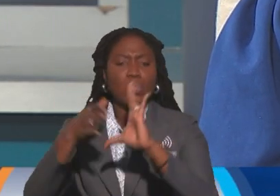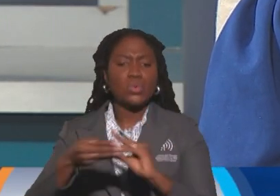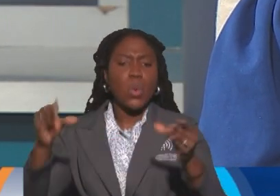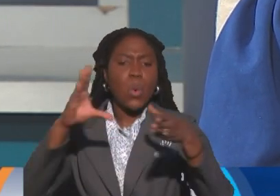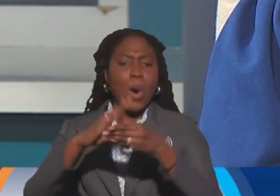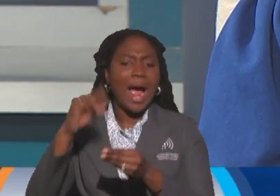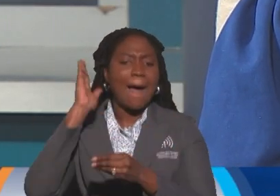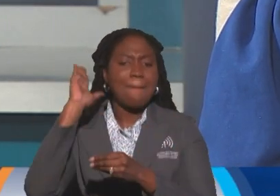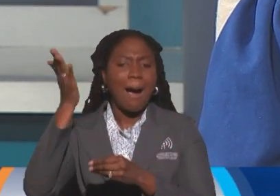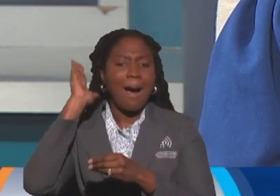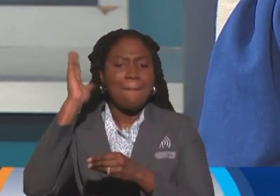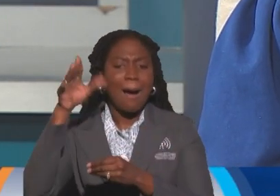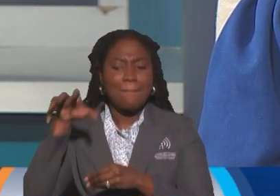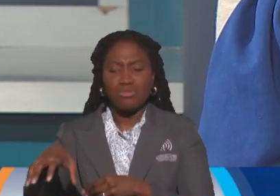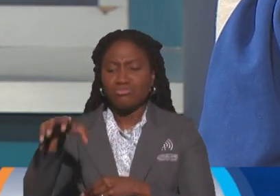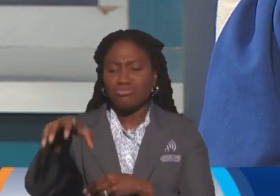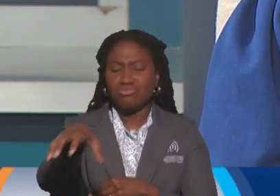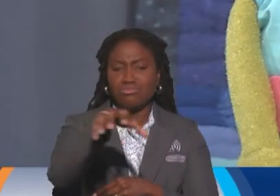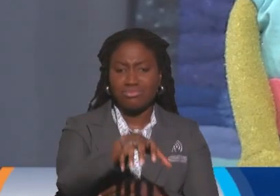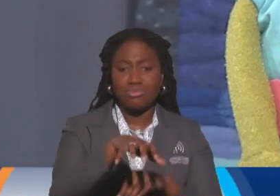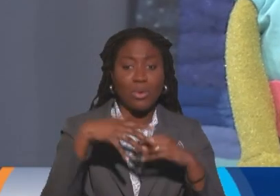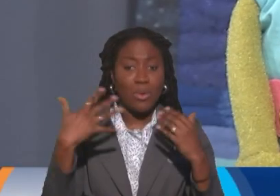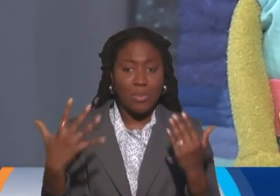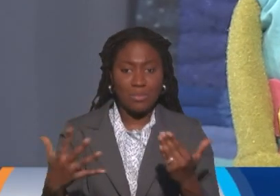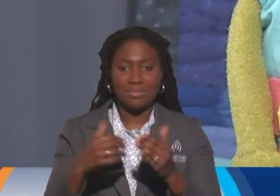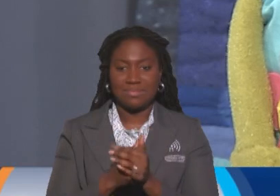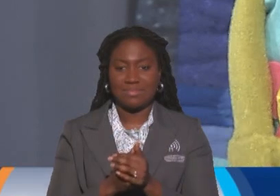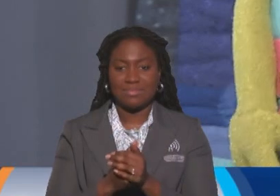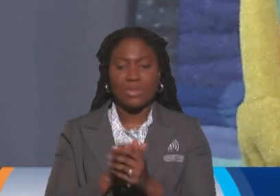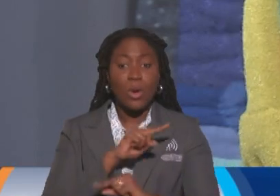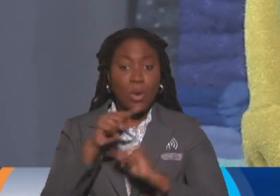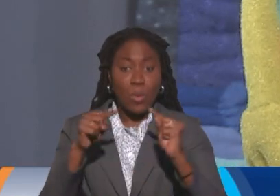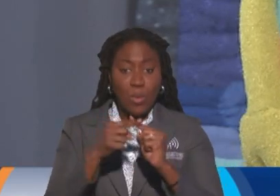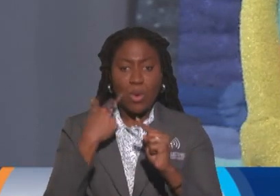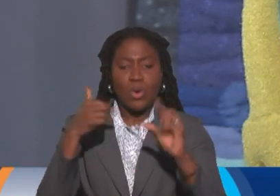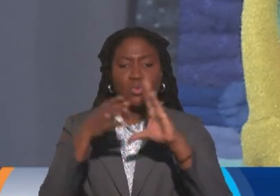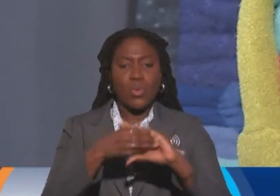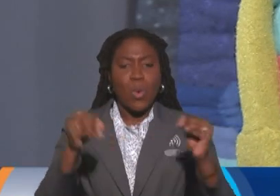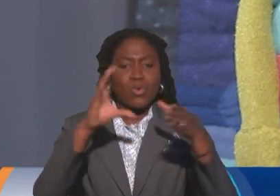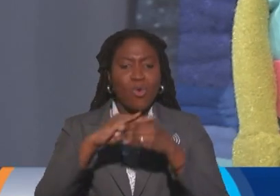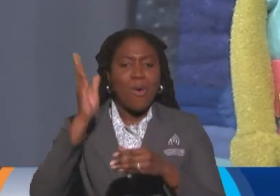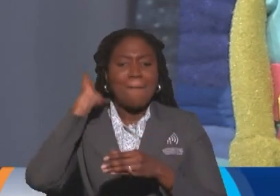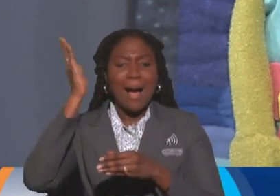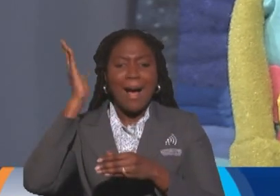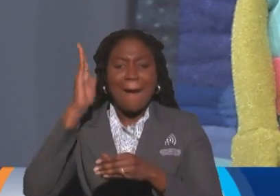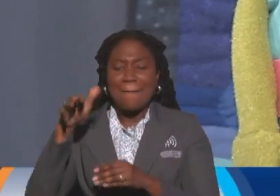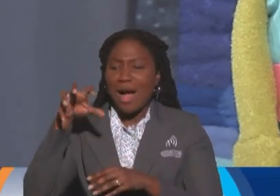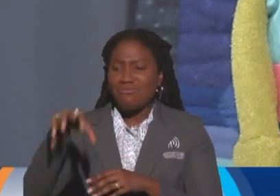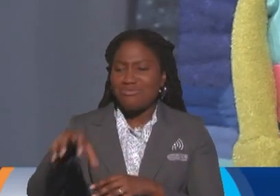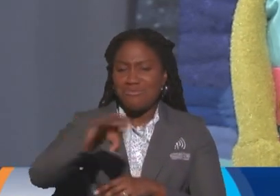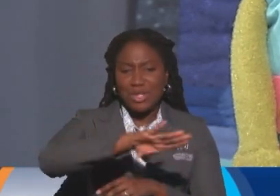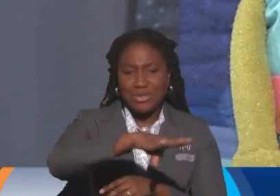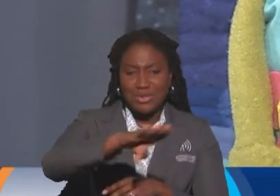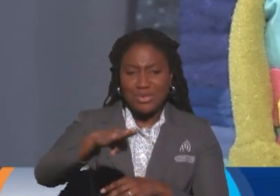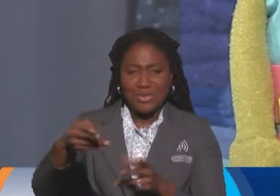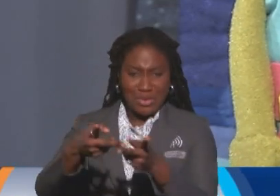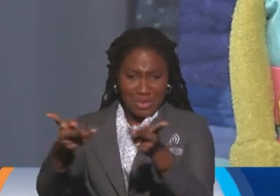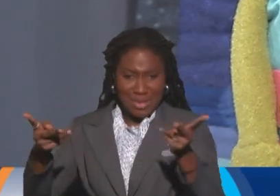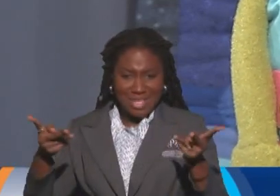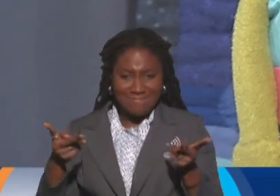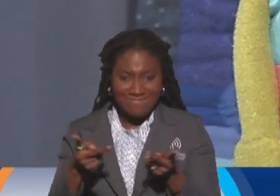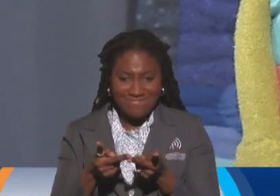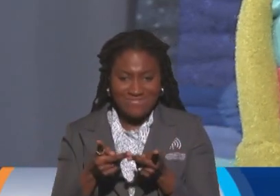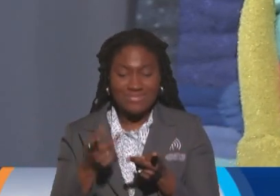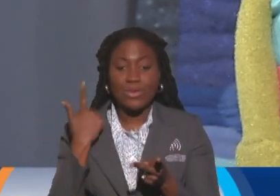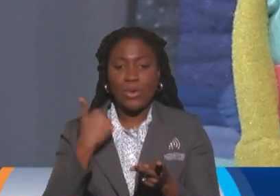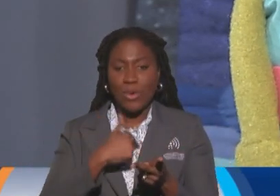up. Okay, so we've halfway through our storytelling caravan, which is the main lead up to the Children's Festival. We've